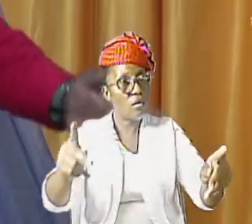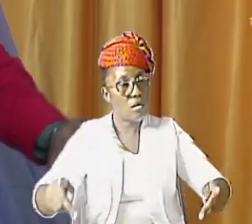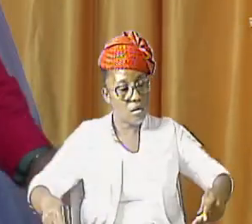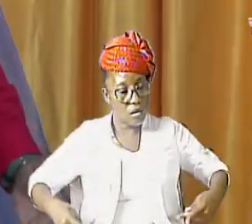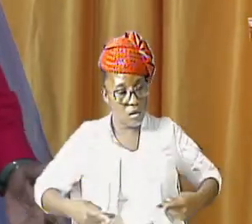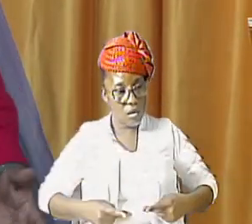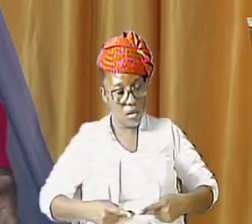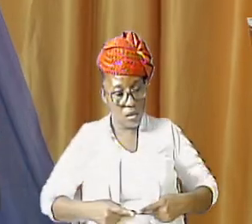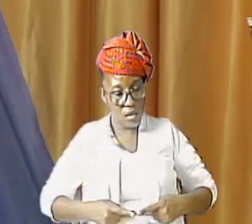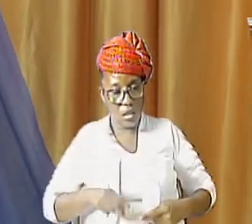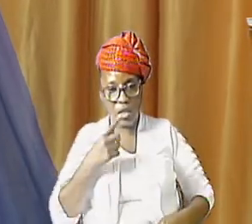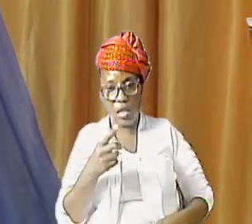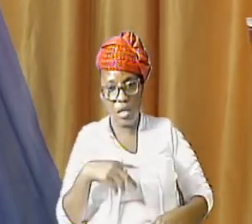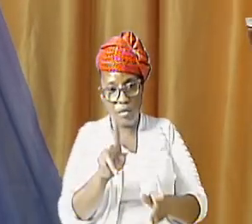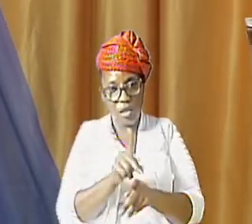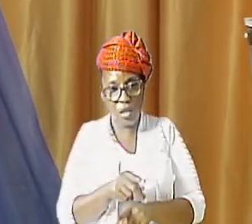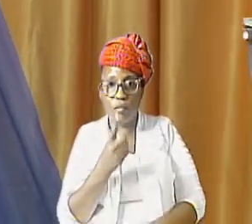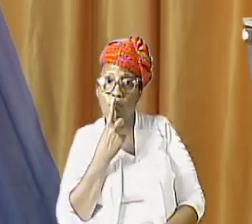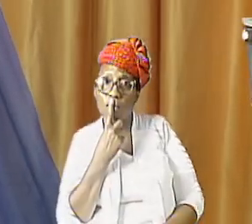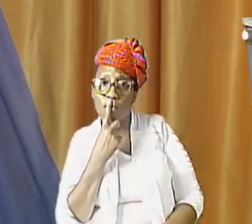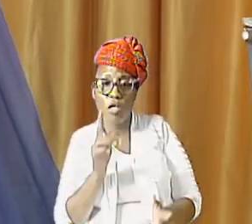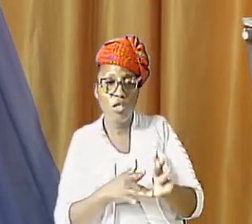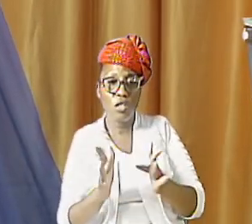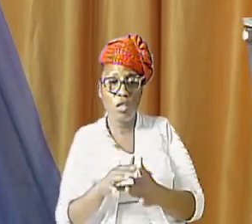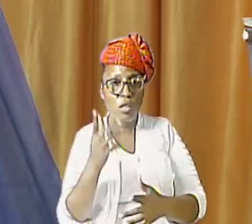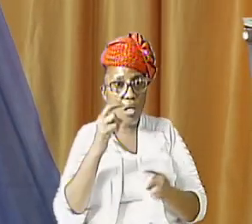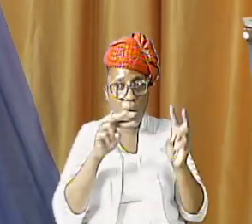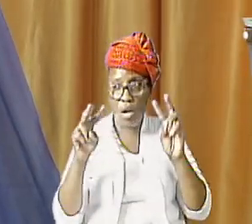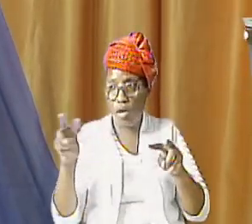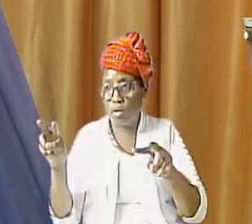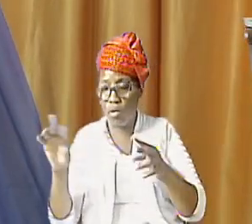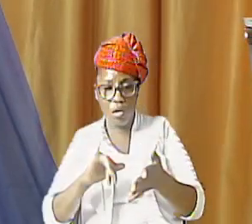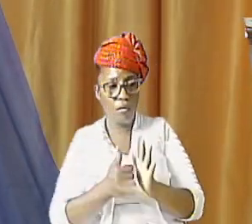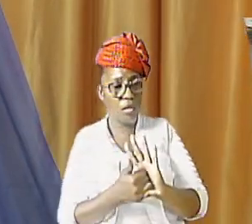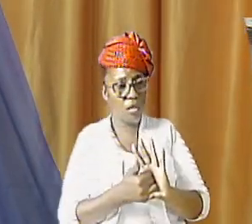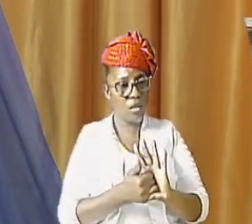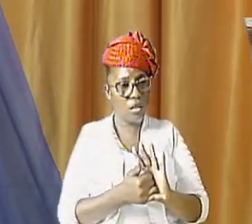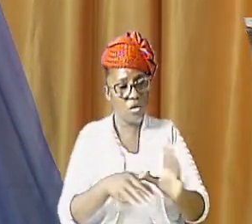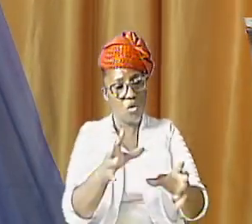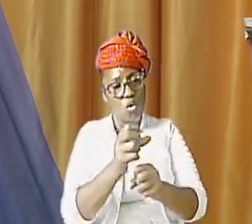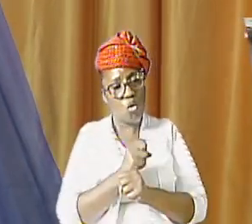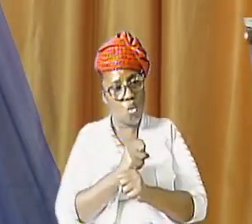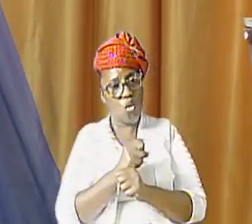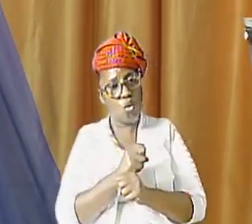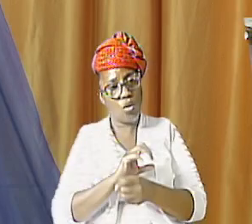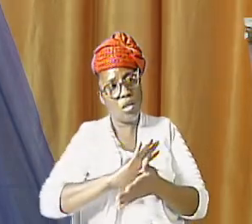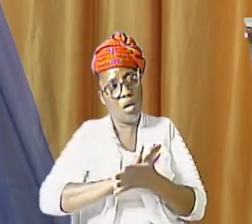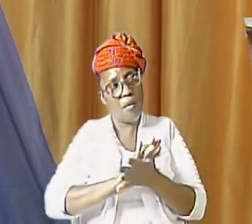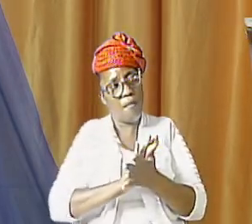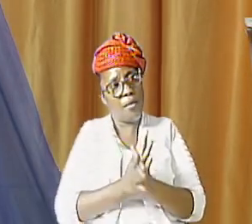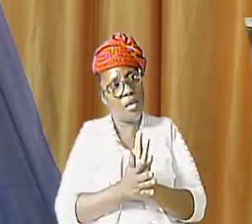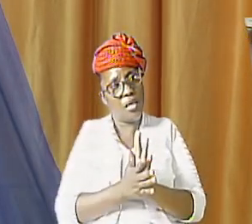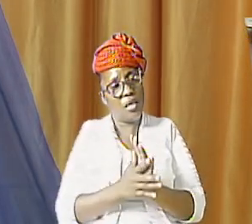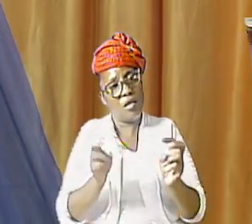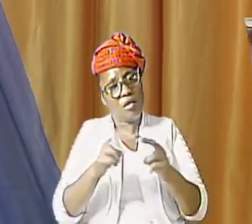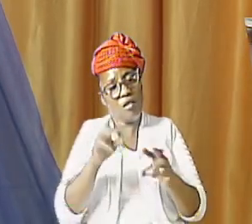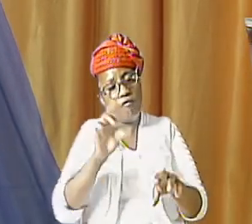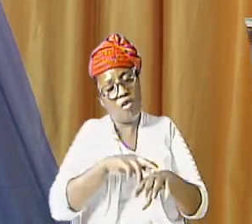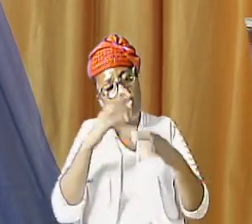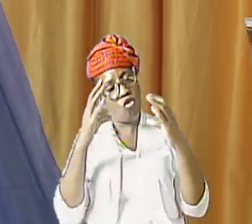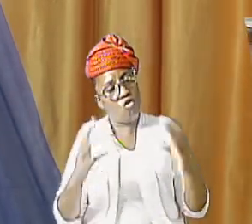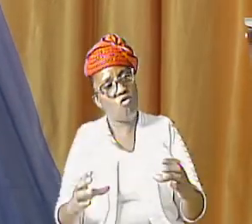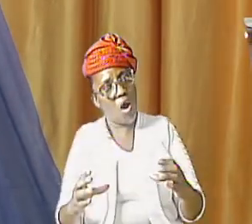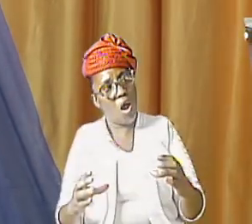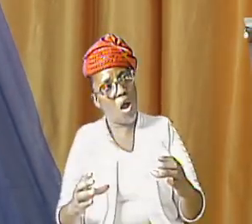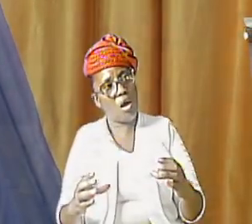tell him to keep quiet. And Jesus said, look, if these should hold their peace, the very